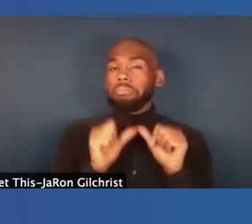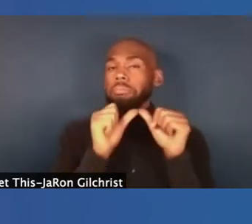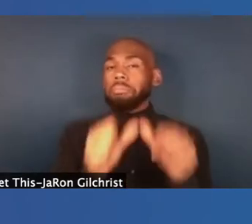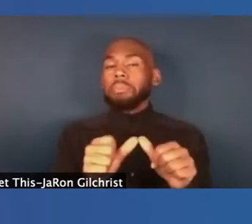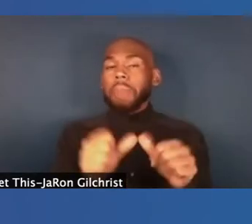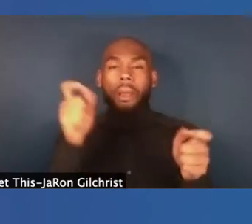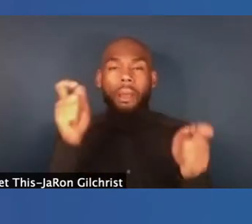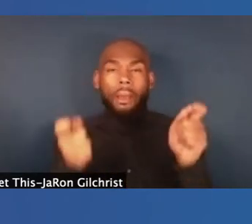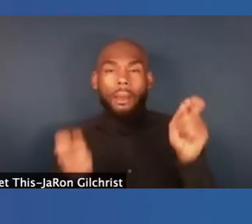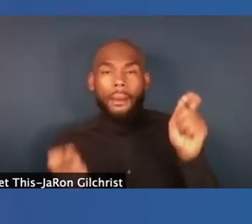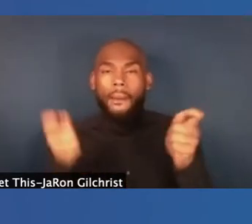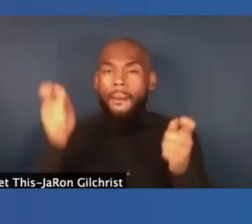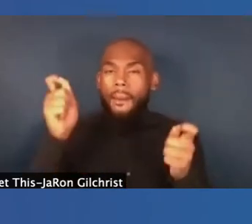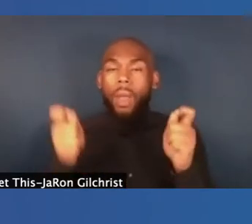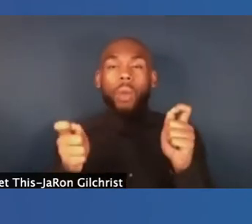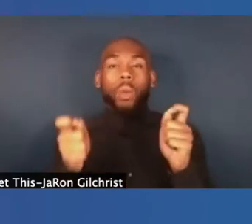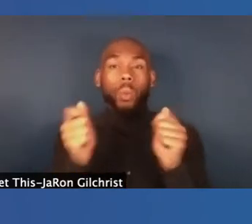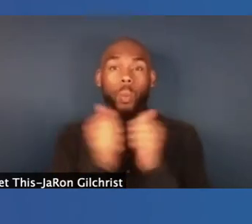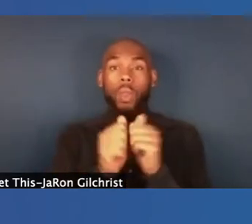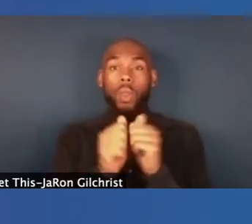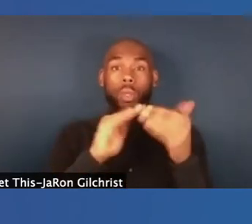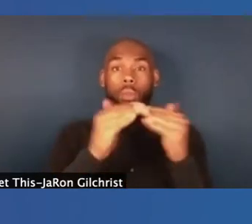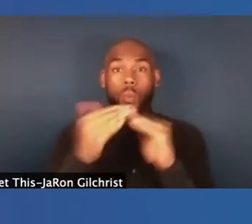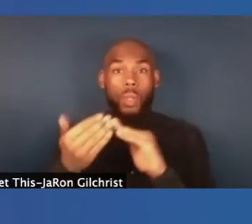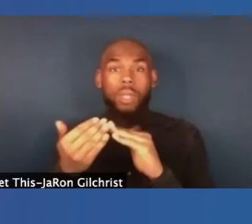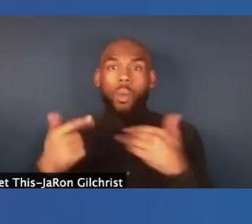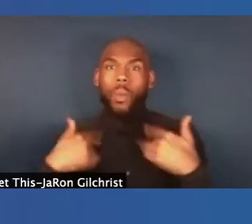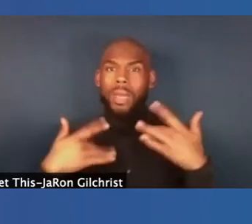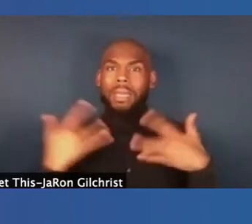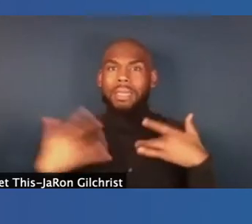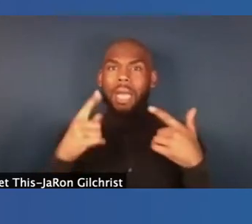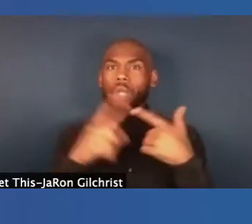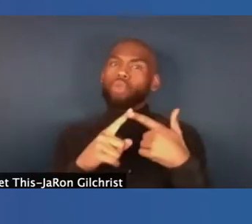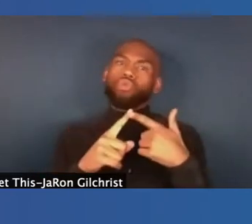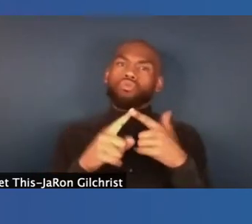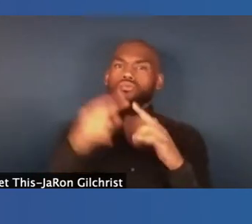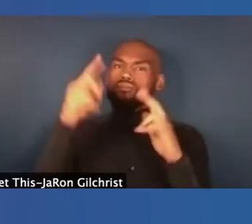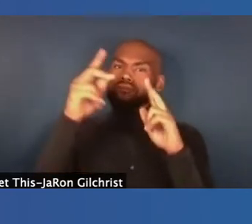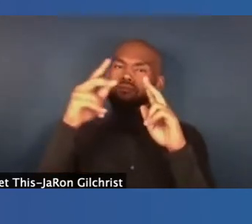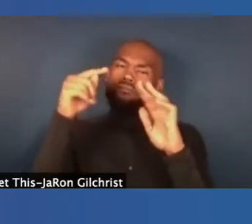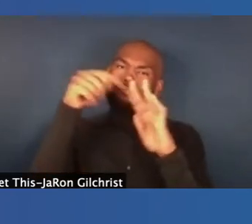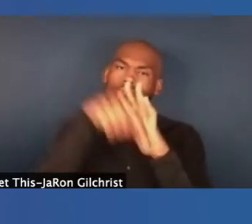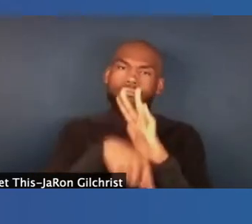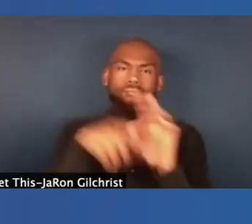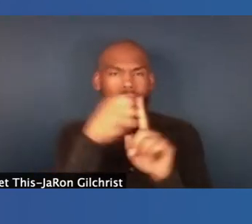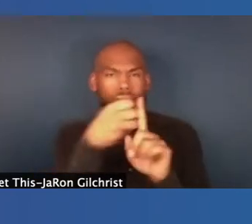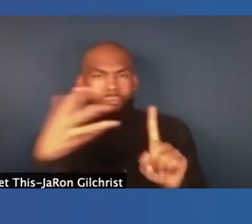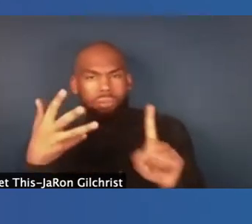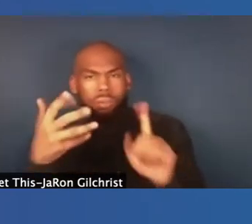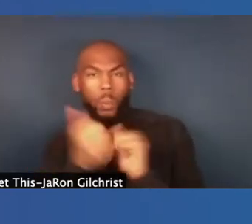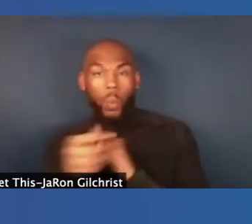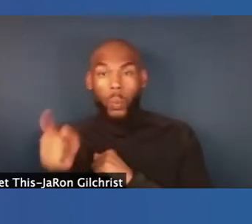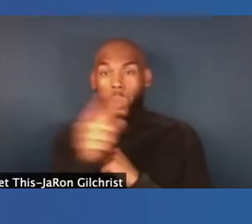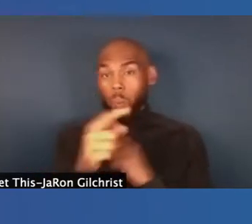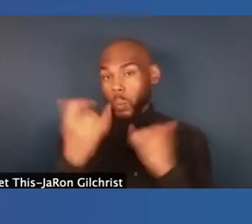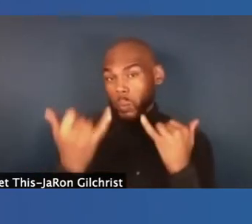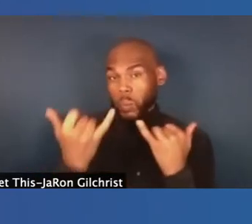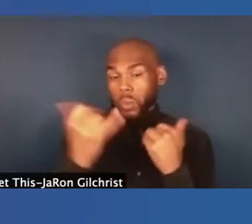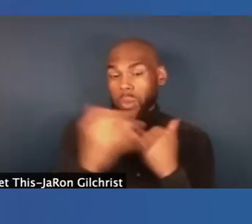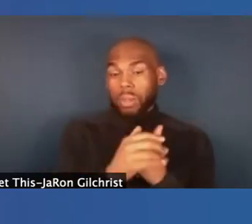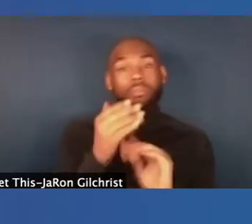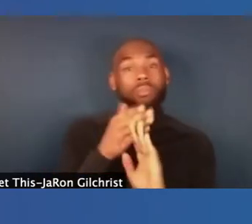editing iteratively with community. And we are really excited to do a deep dive in it with you today. But before we start, I would like